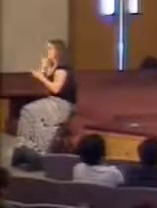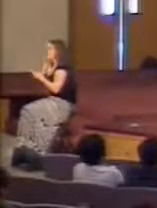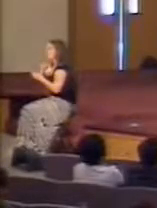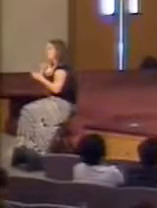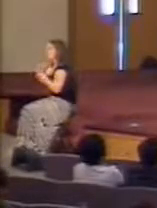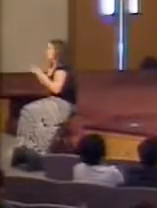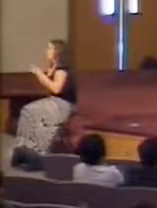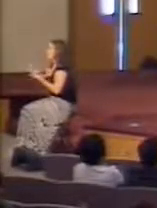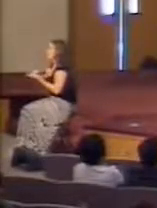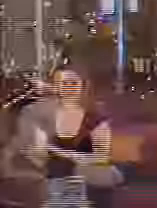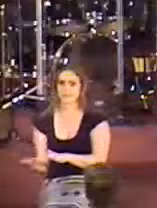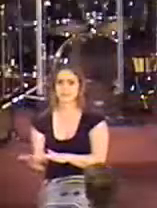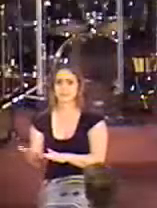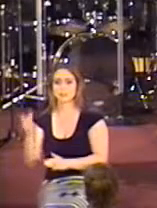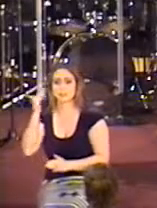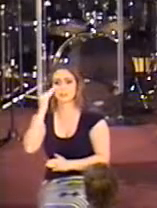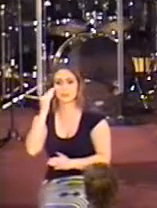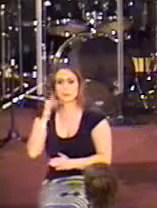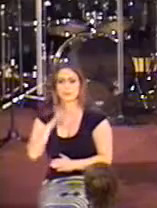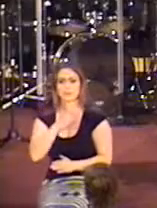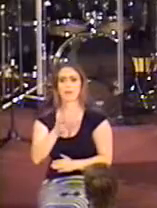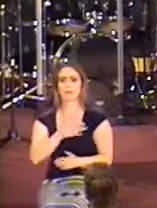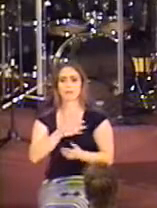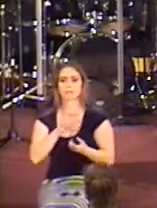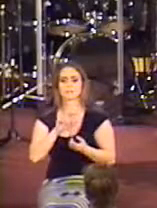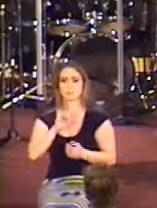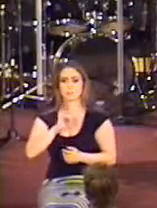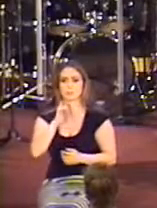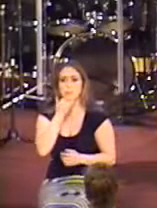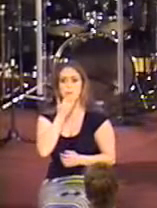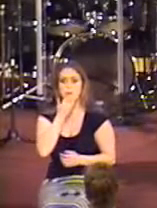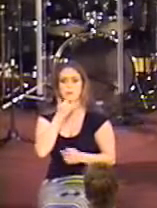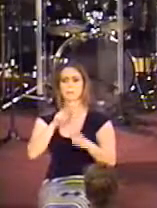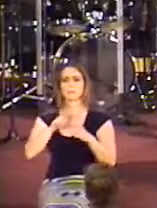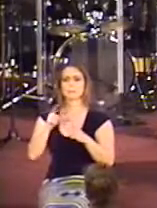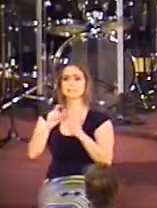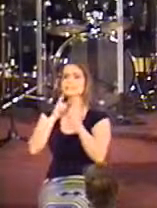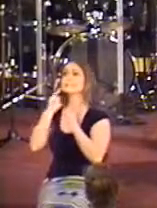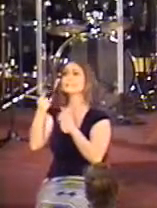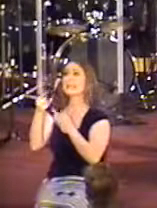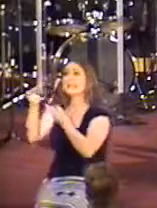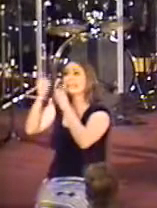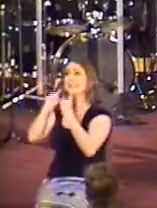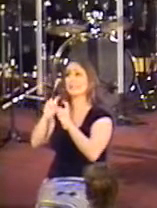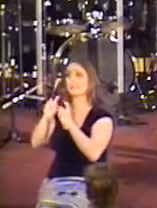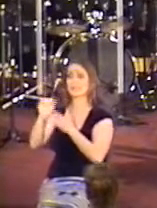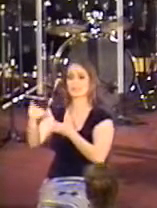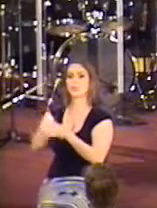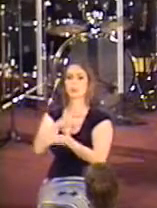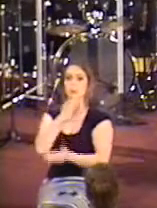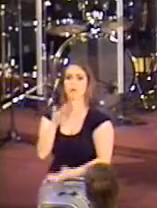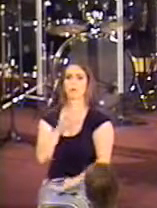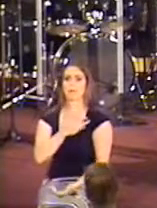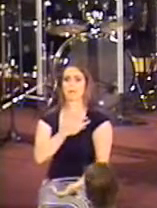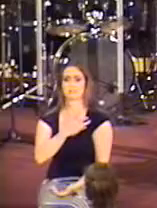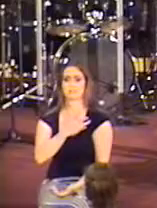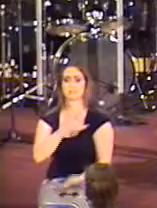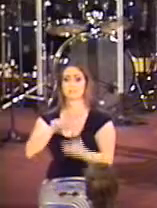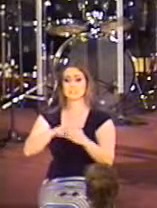heart was a mess. He said, give me a new one. God, can we completely start from scratch? New.